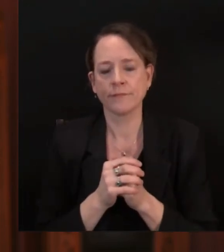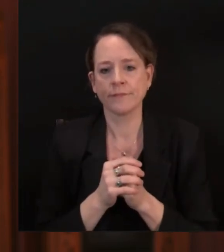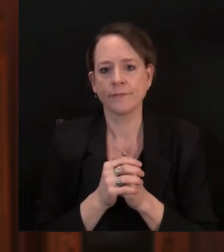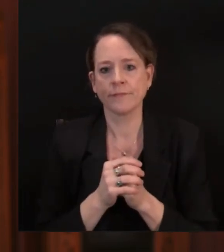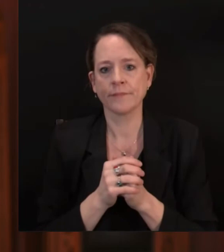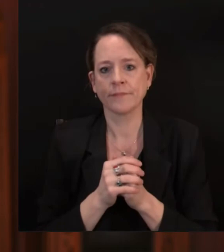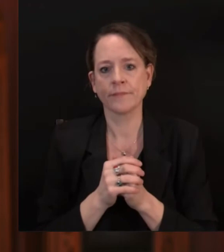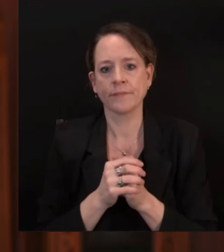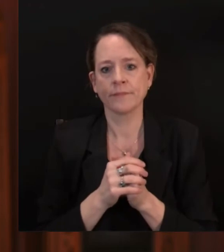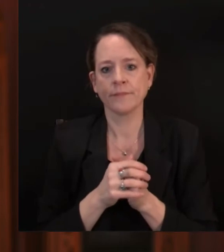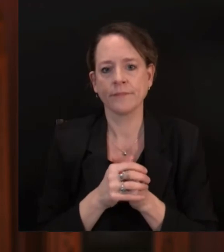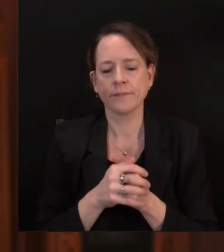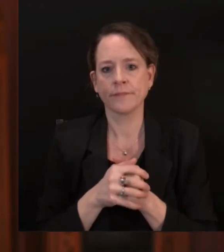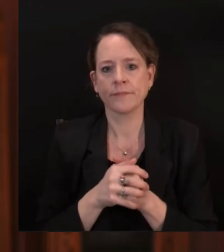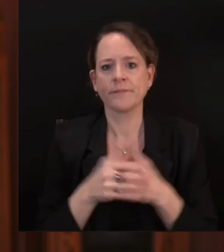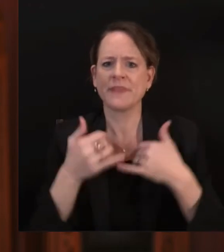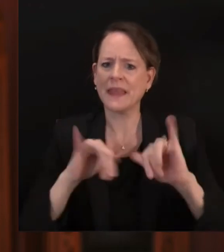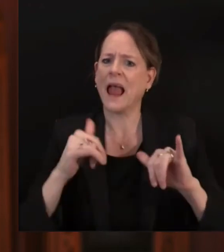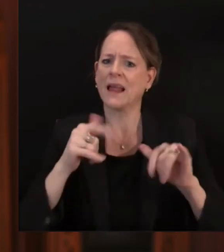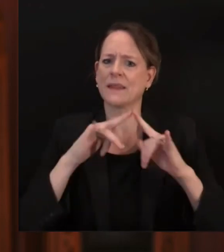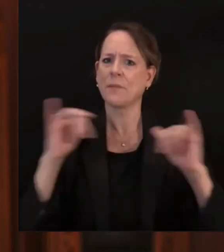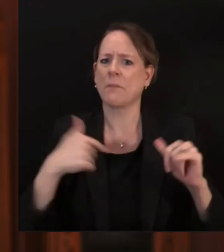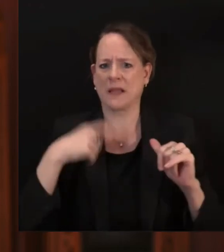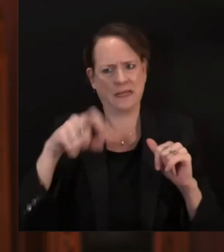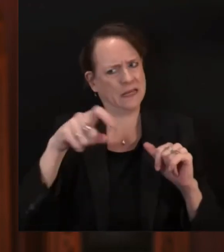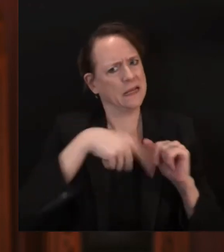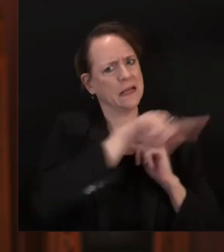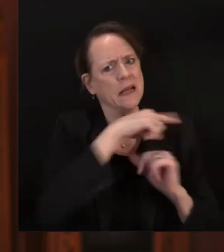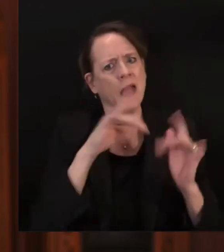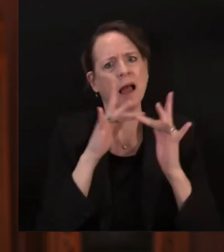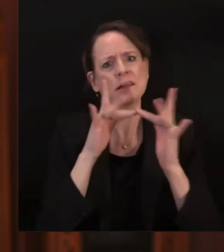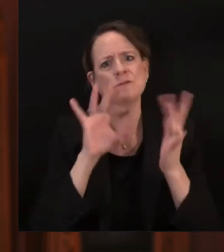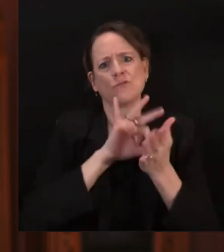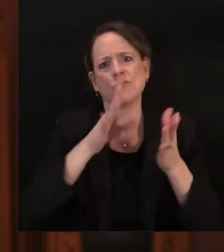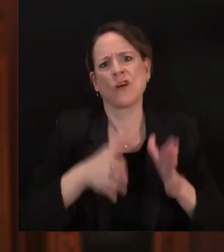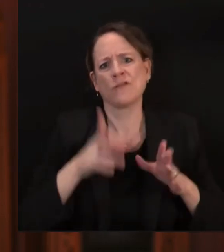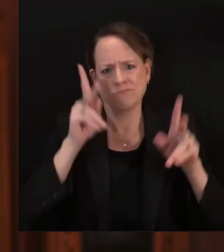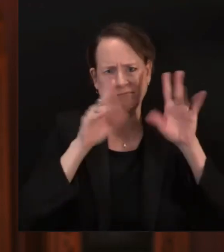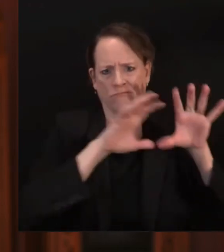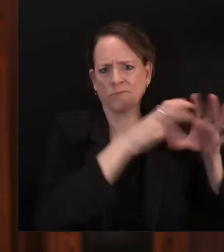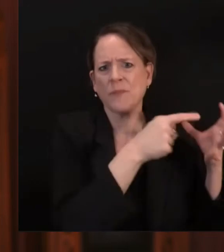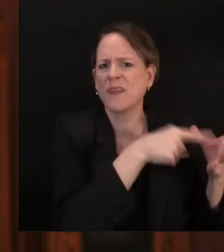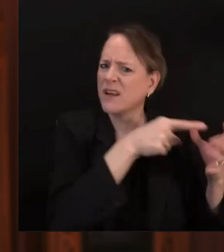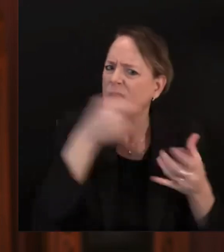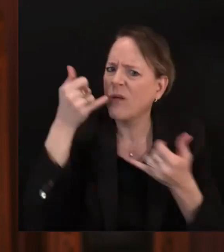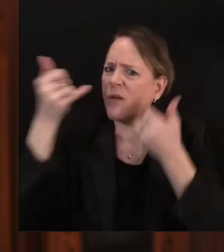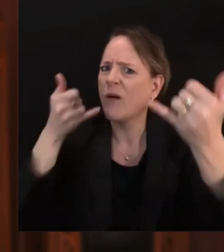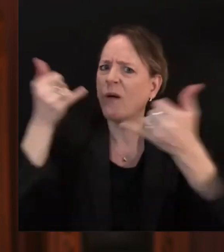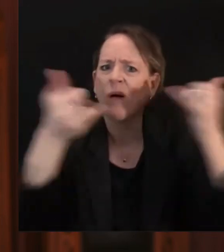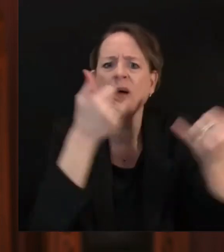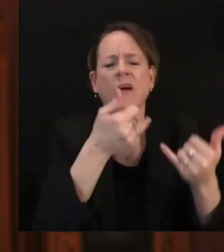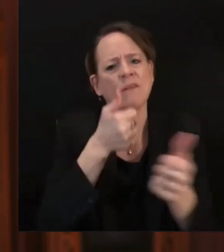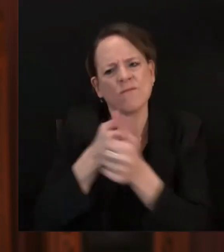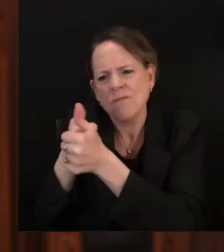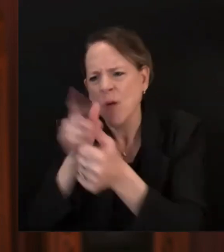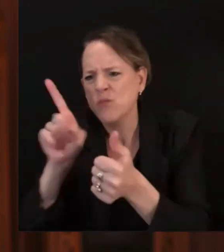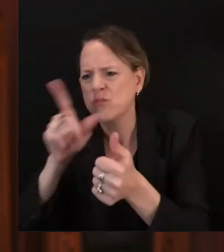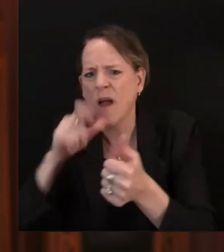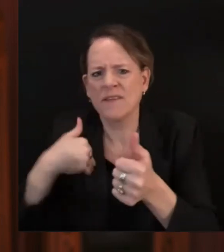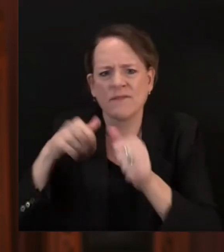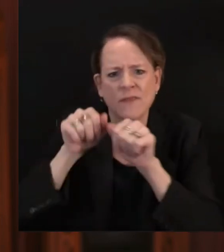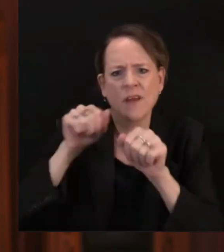work of local public health as it relates to disease investigations and being in